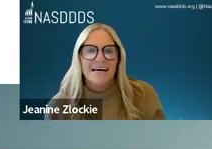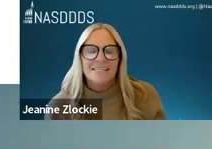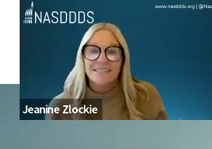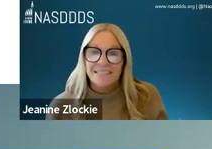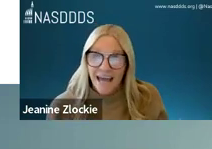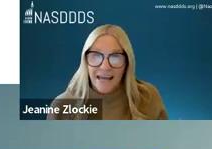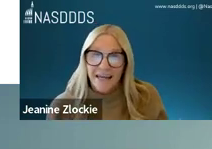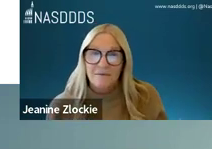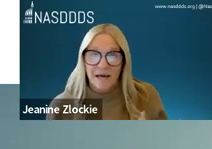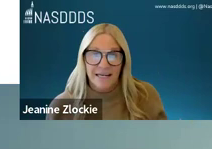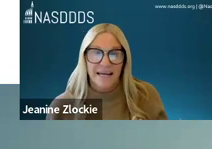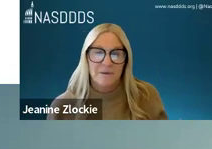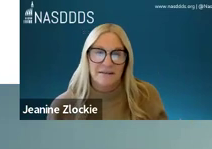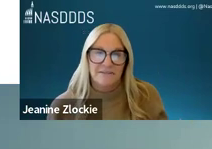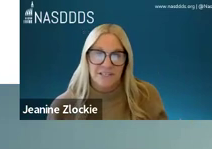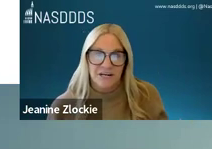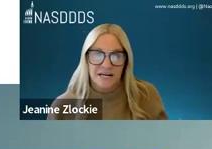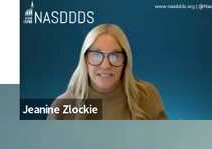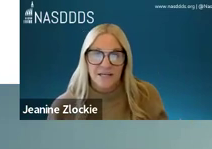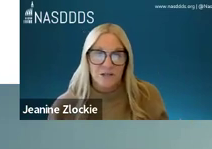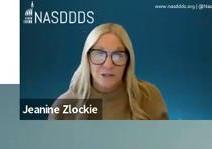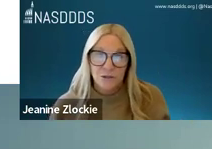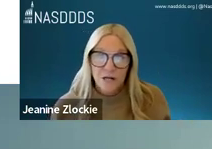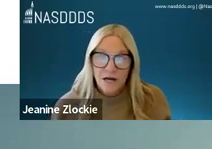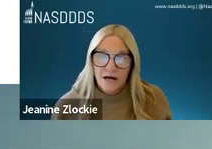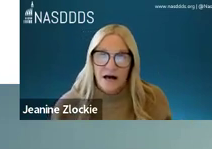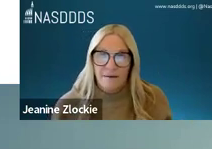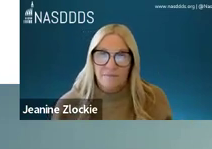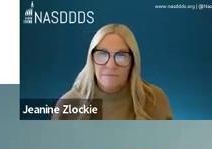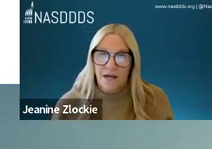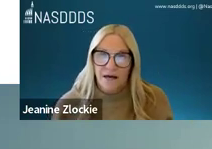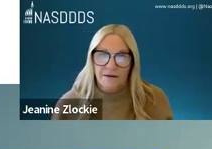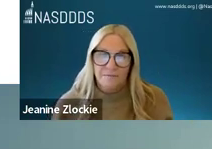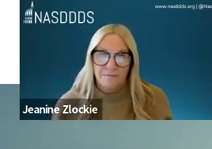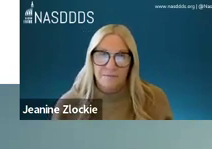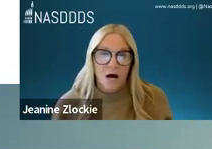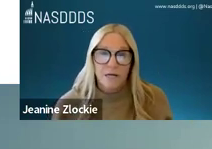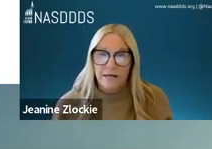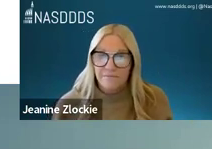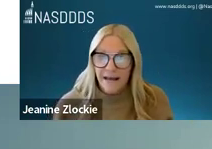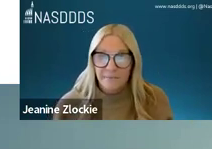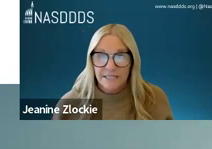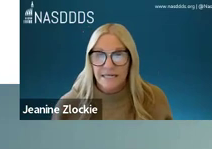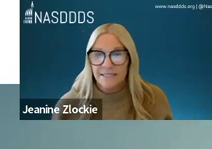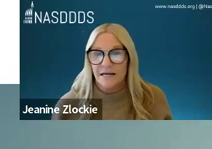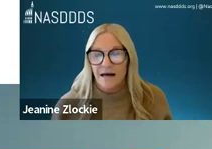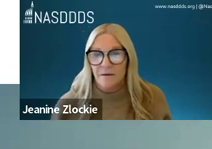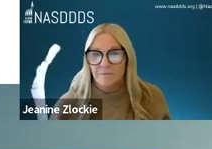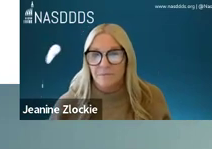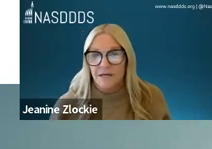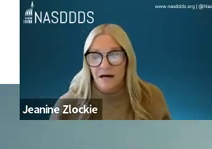today, Medicaid beneficiaries include low-income